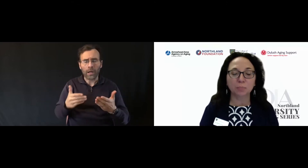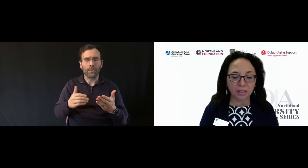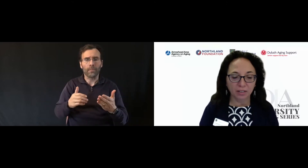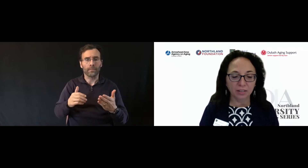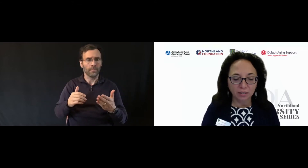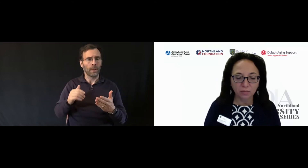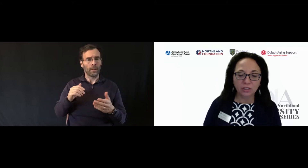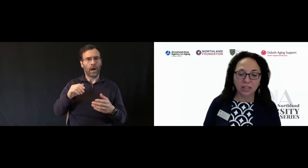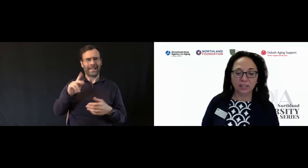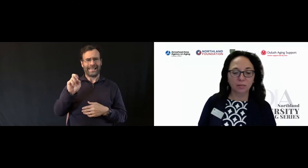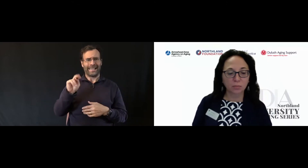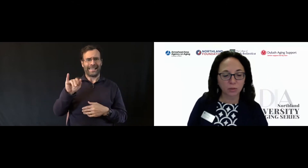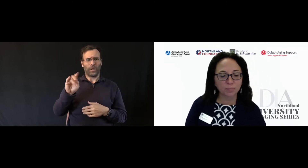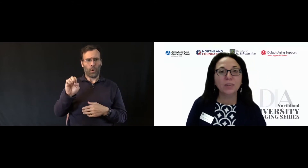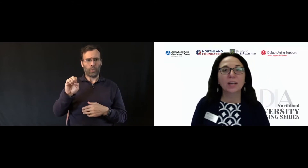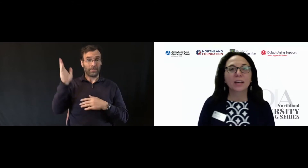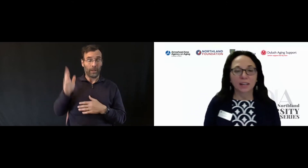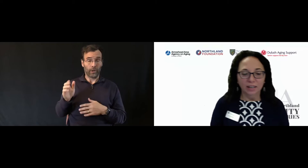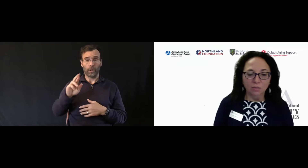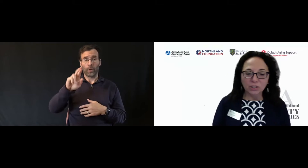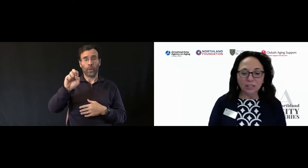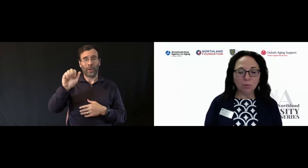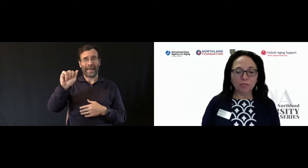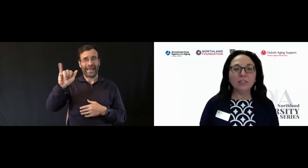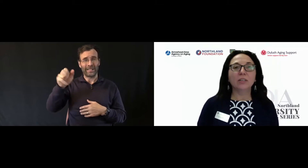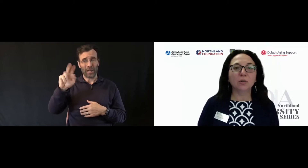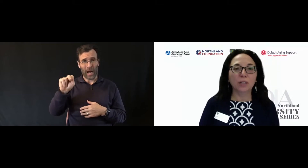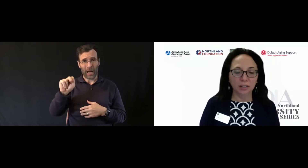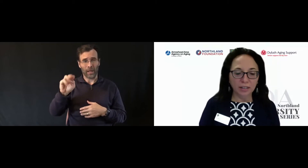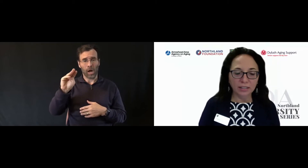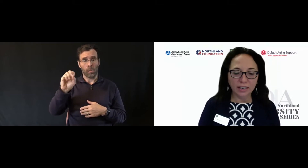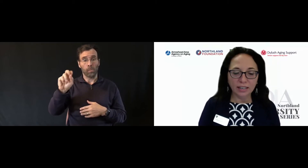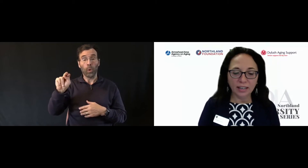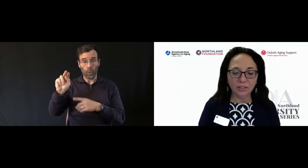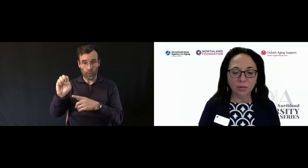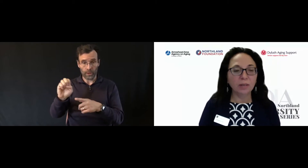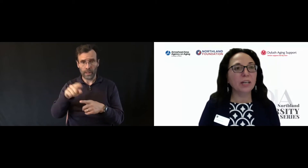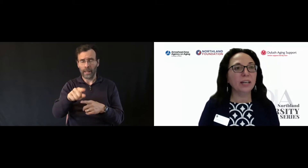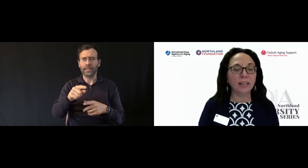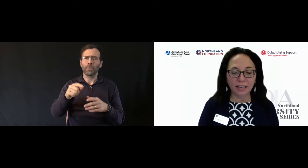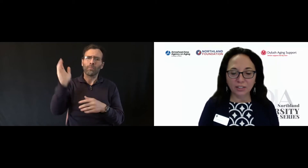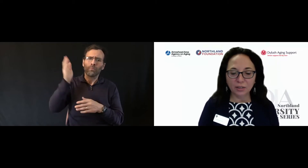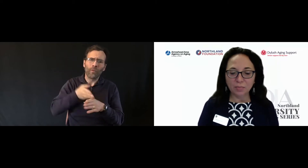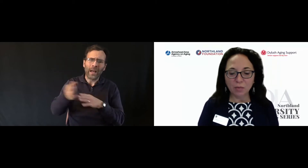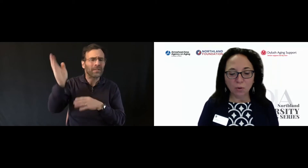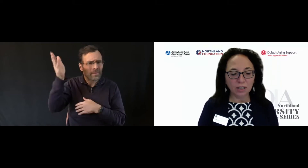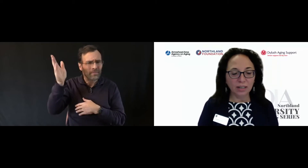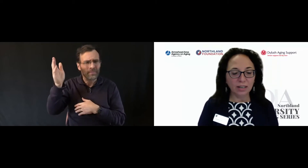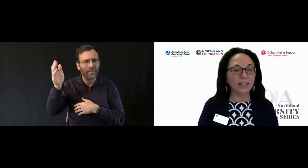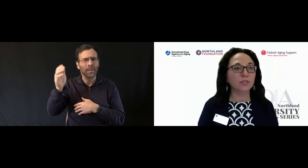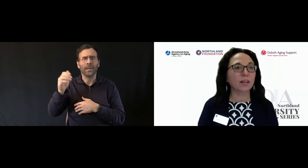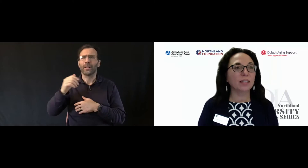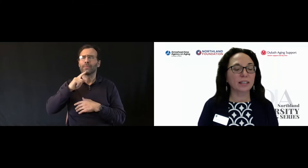keynote speaker, Rajean Moone. Rajean's professional career is dedicated to eliminating ageism and working